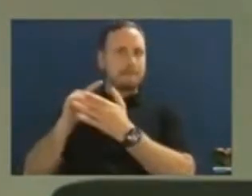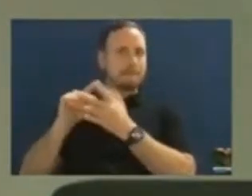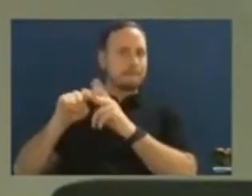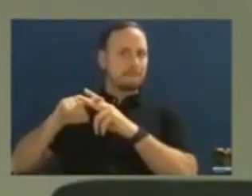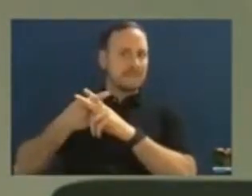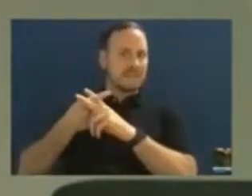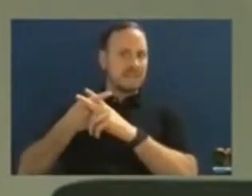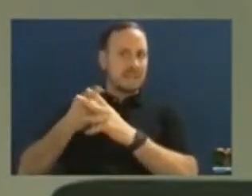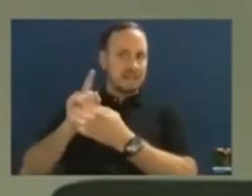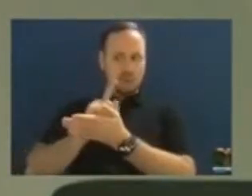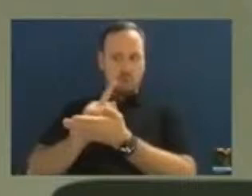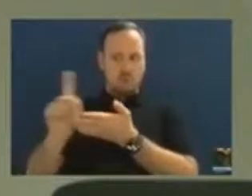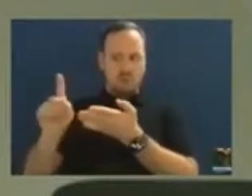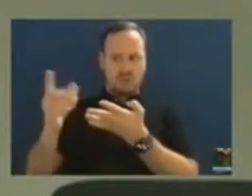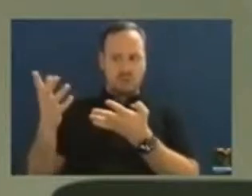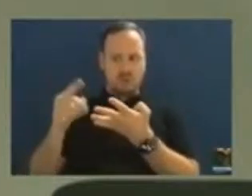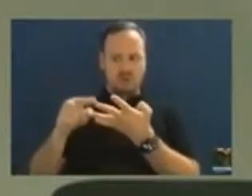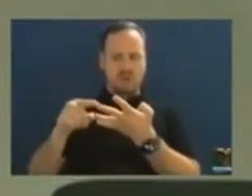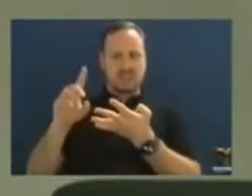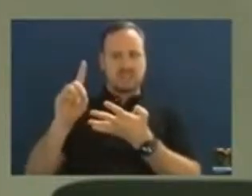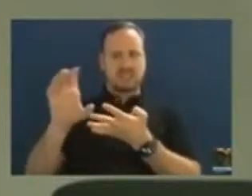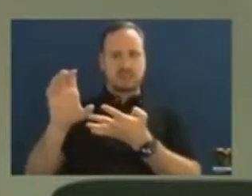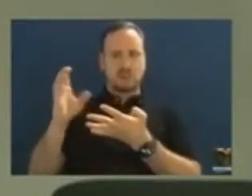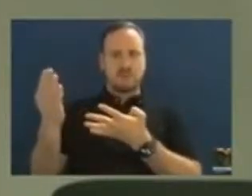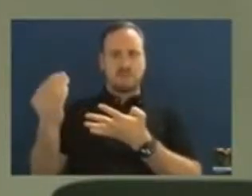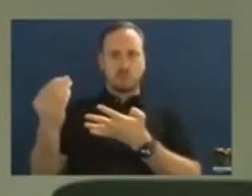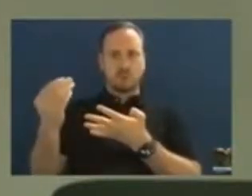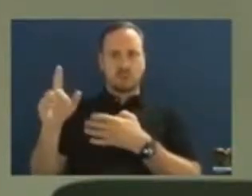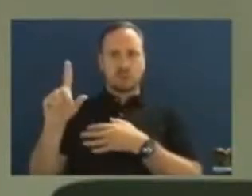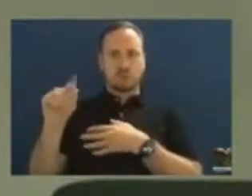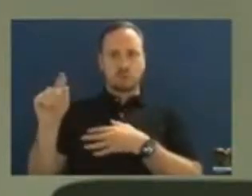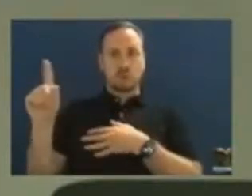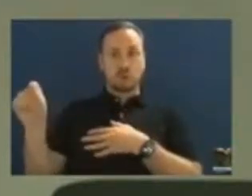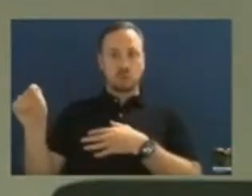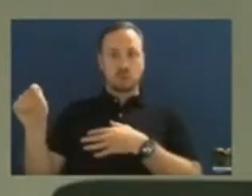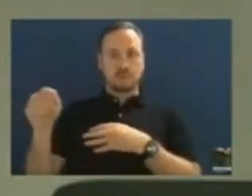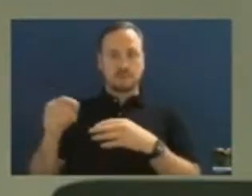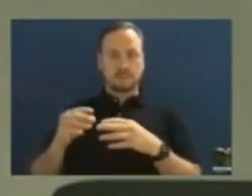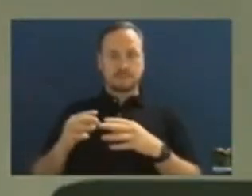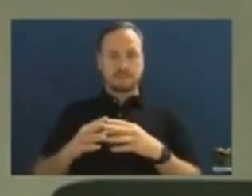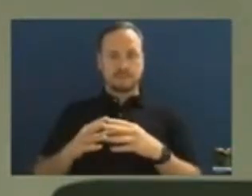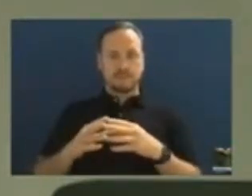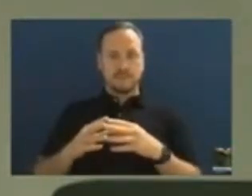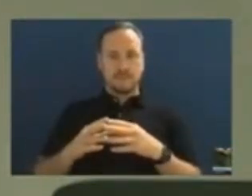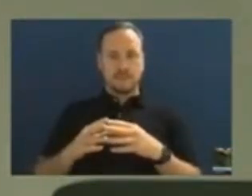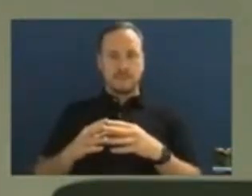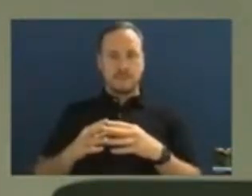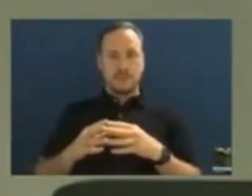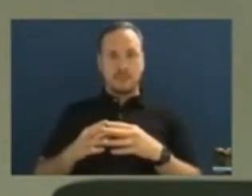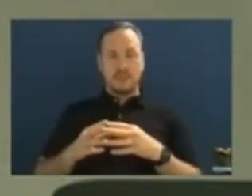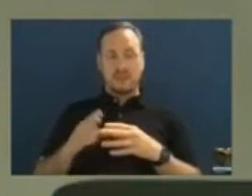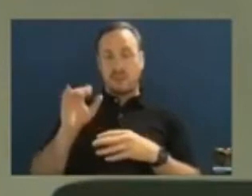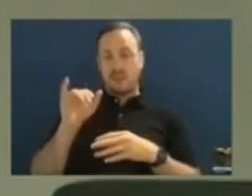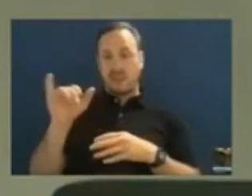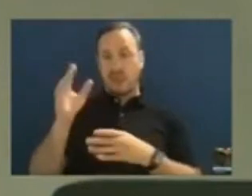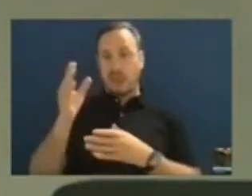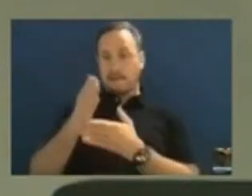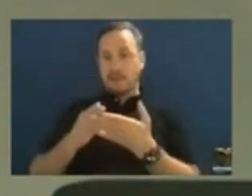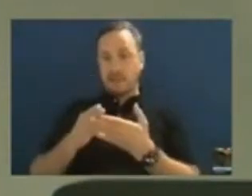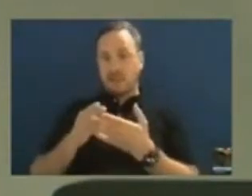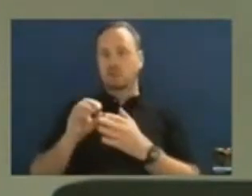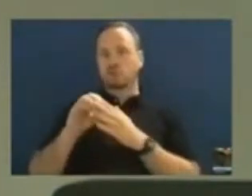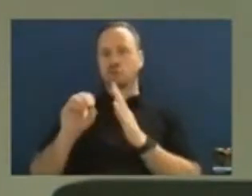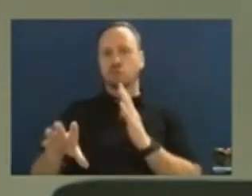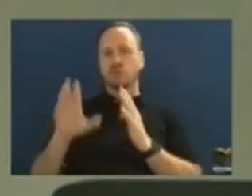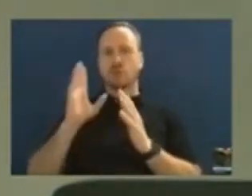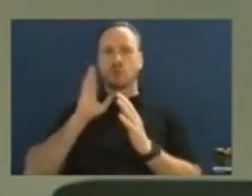14th, 2020. As part of this plan, students will be separated into 3 groups